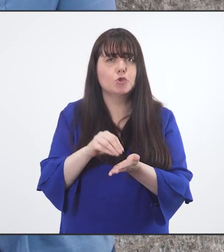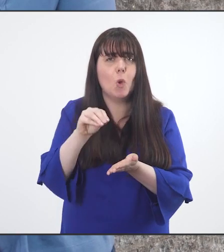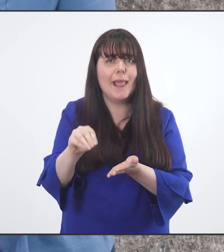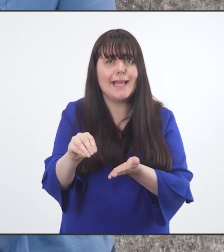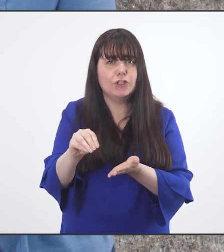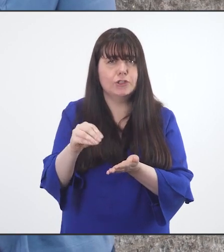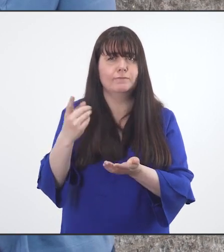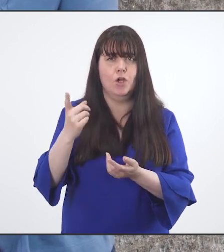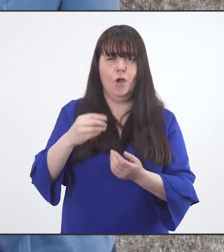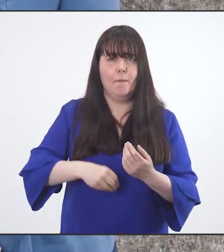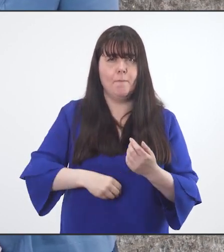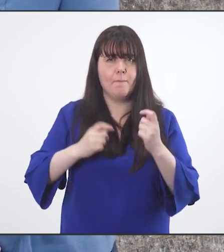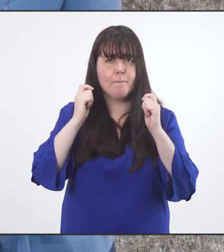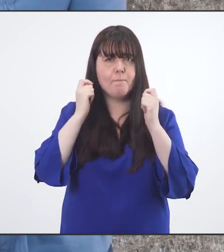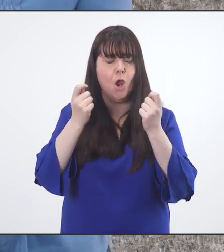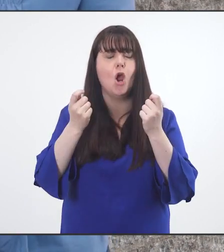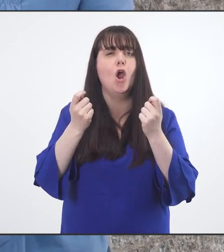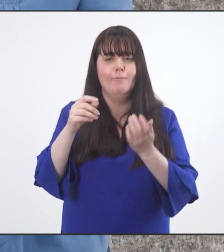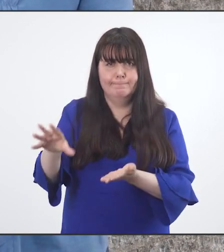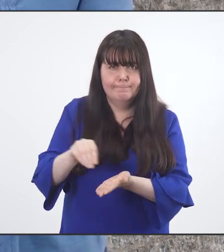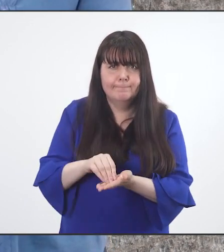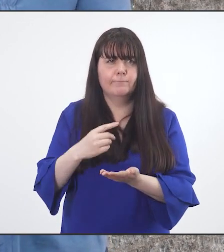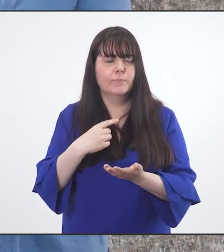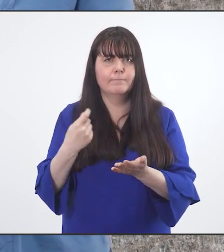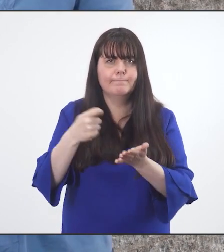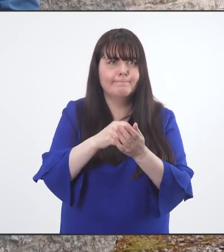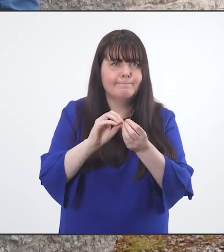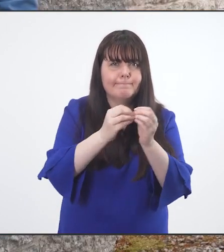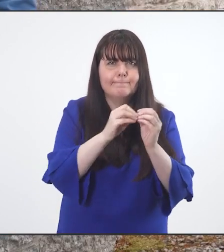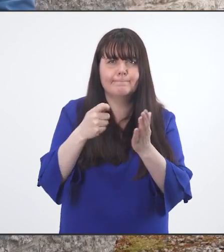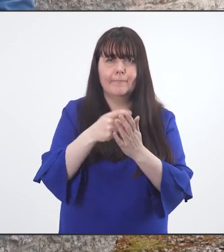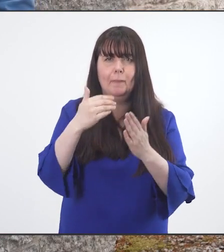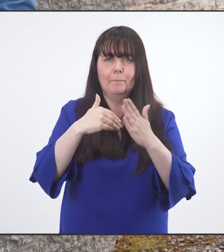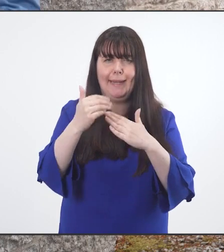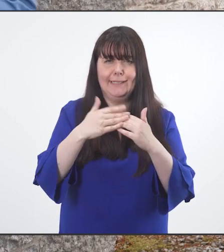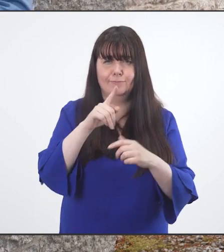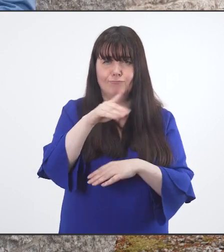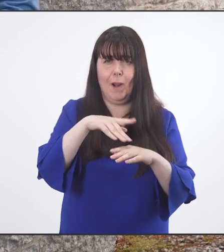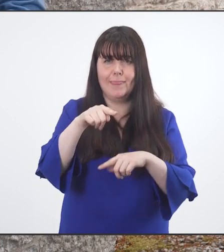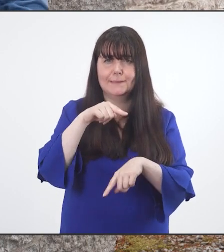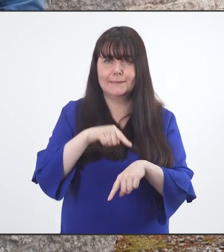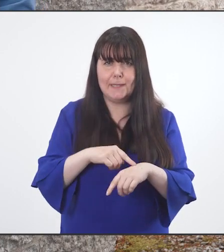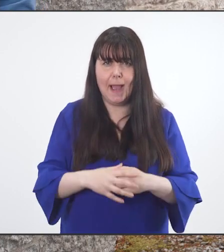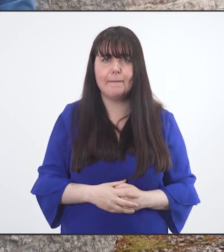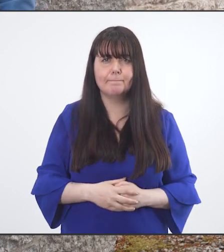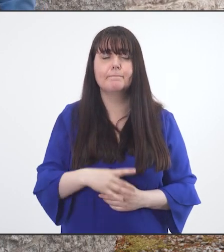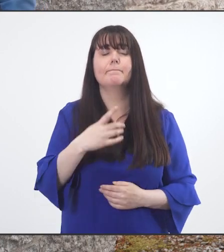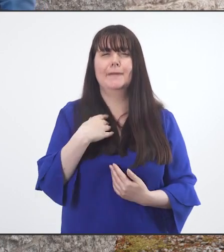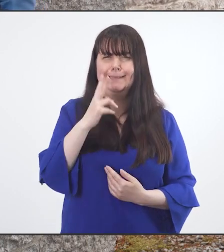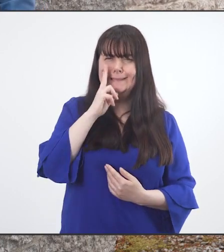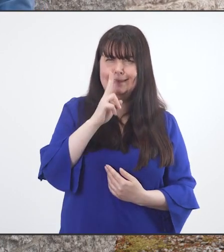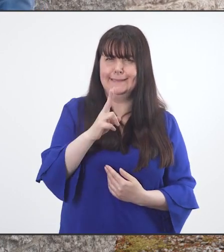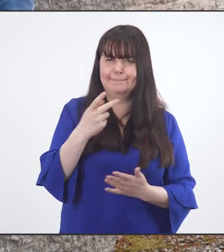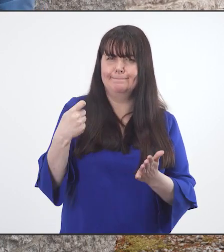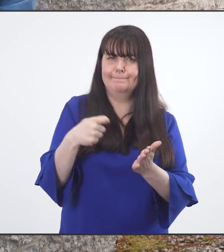here in the building. And in return for this, perhaps as they left donations to the hermit,